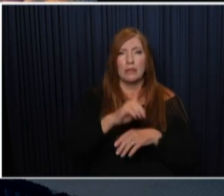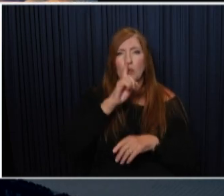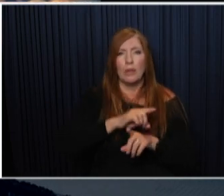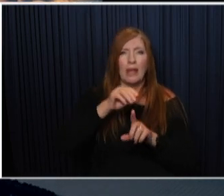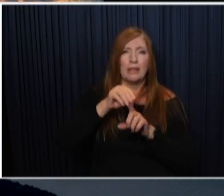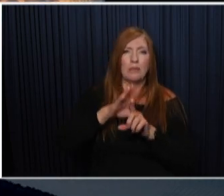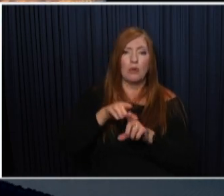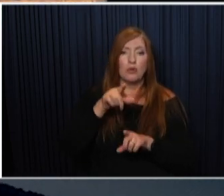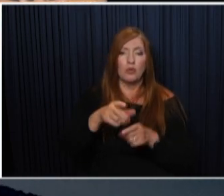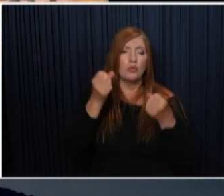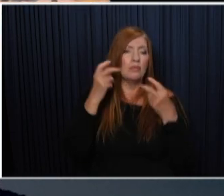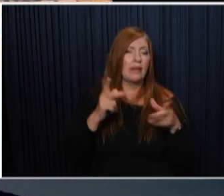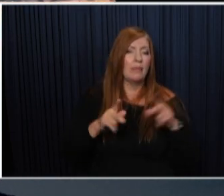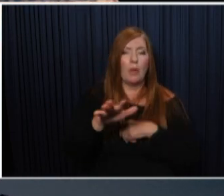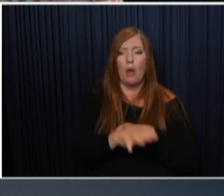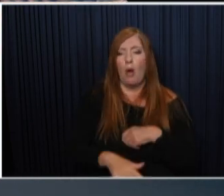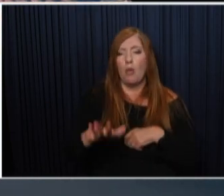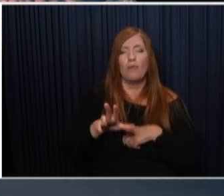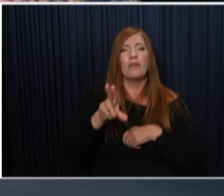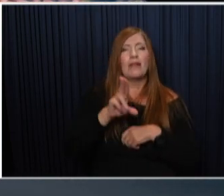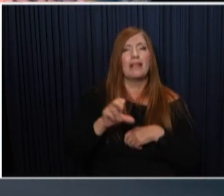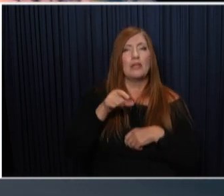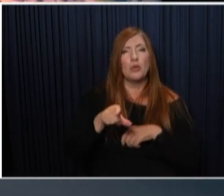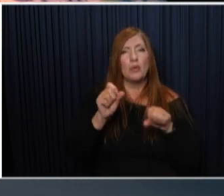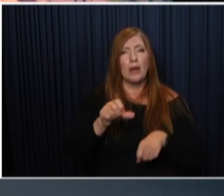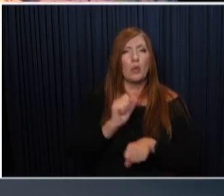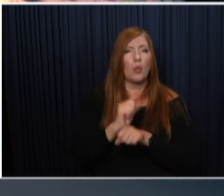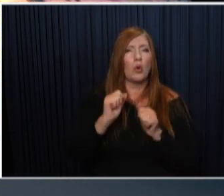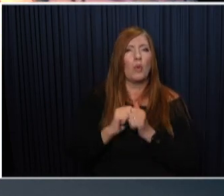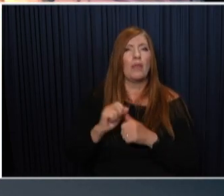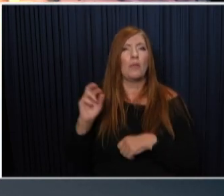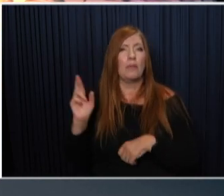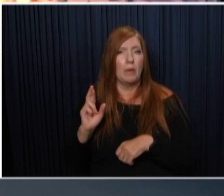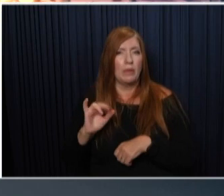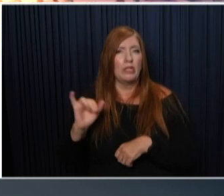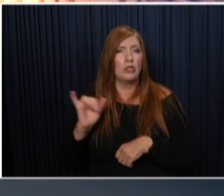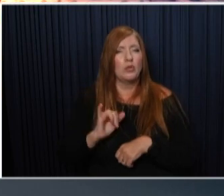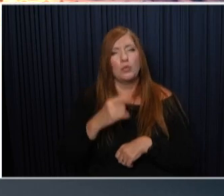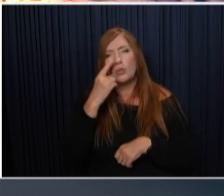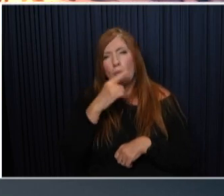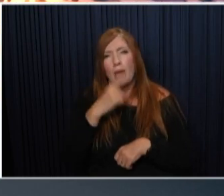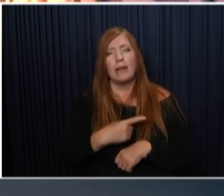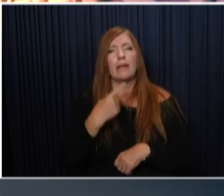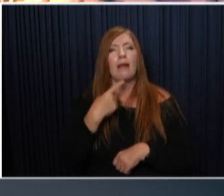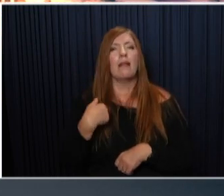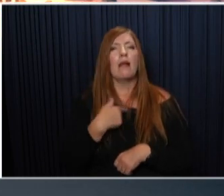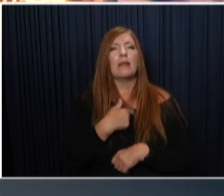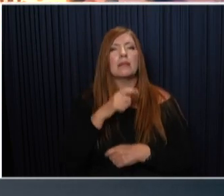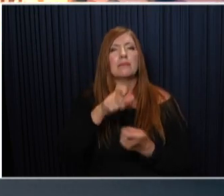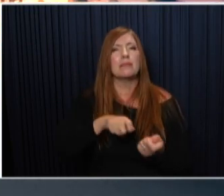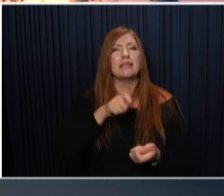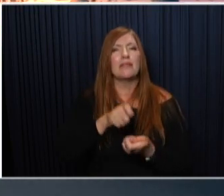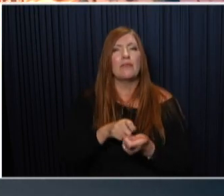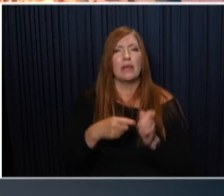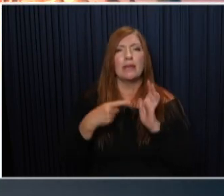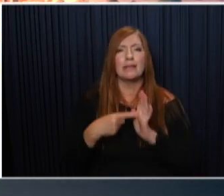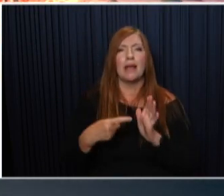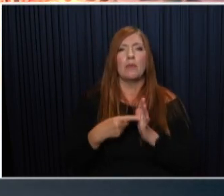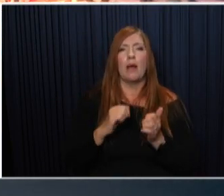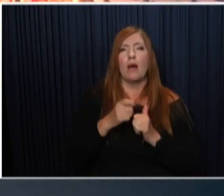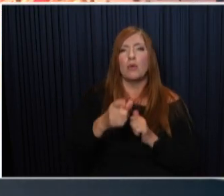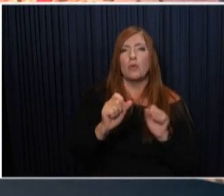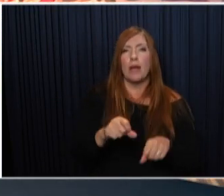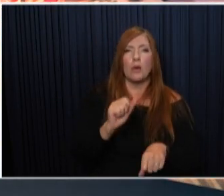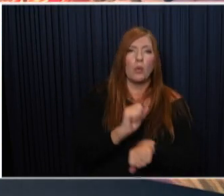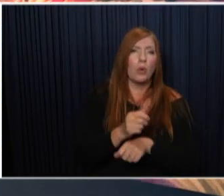to many people across the country, your ability to work across the aisle. Can you give some specific examples of how you've been able to work